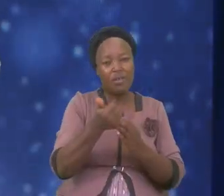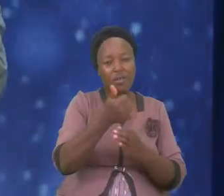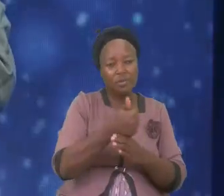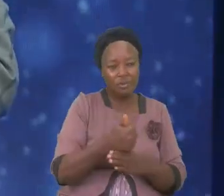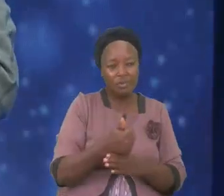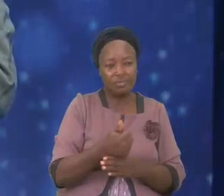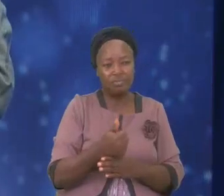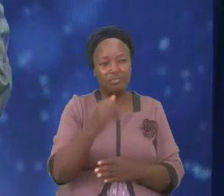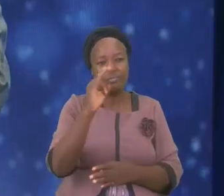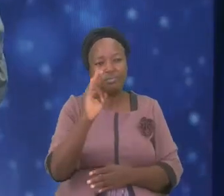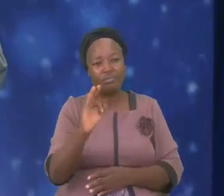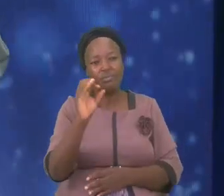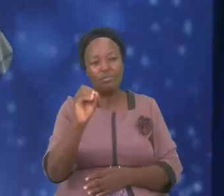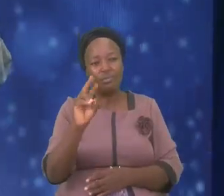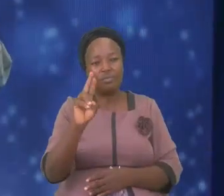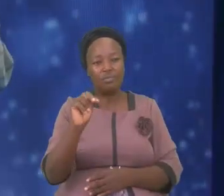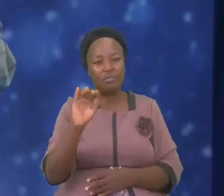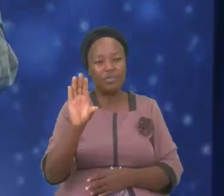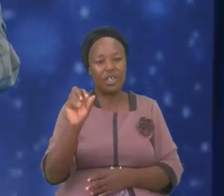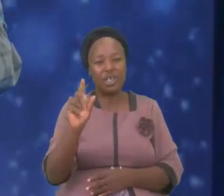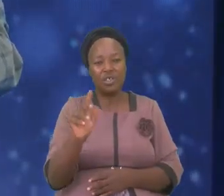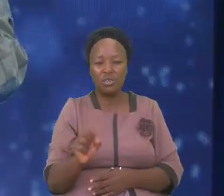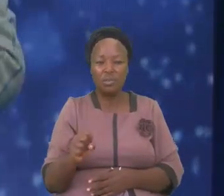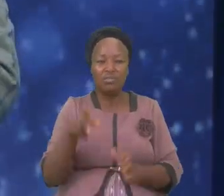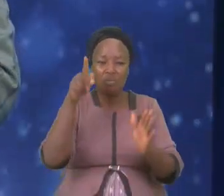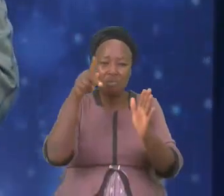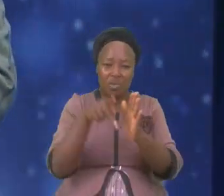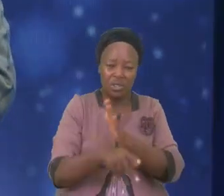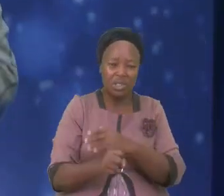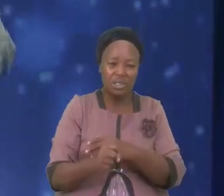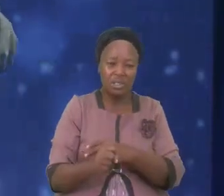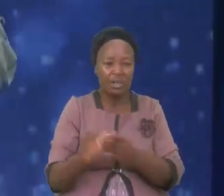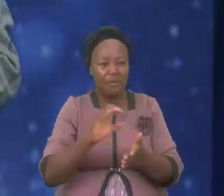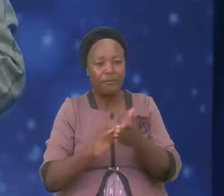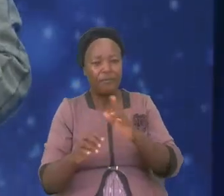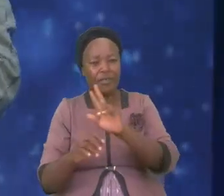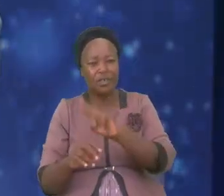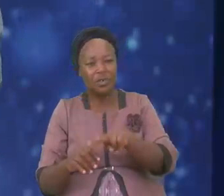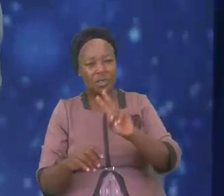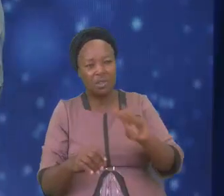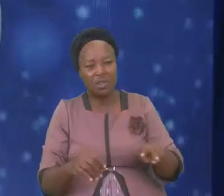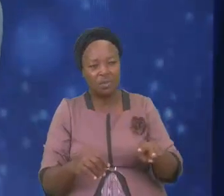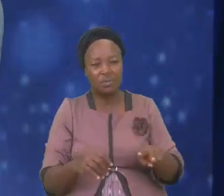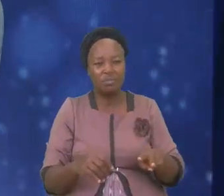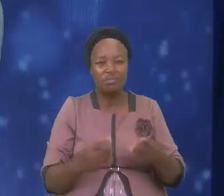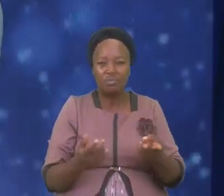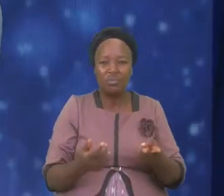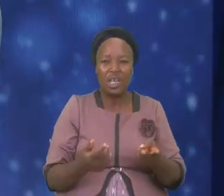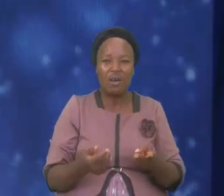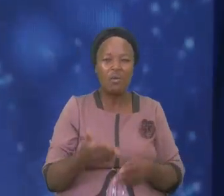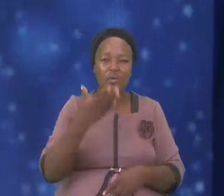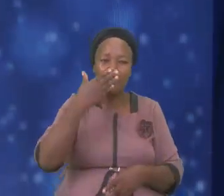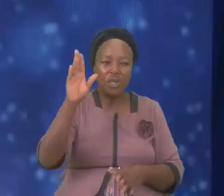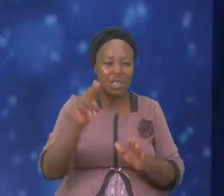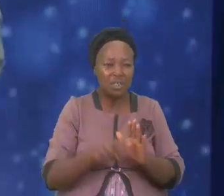thefts, covetousness, wickedness, deceit, lasciviousness, an evil